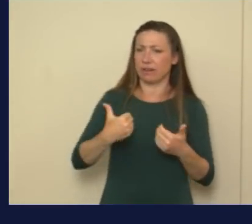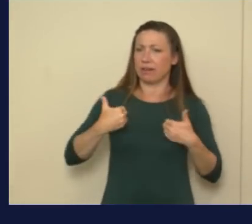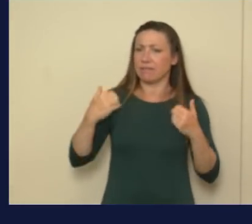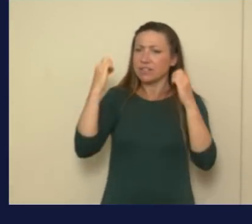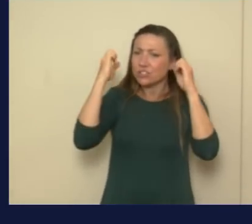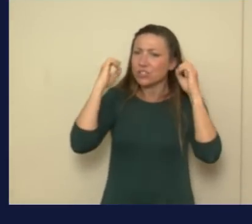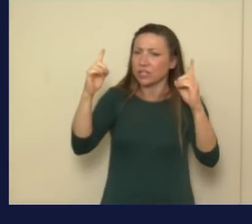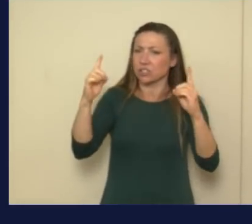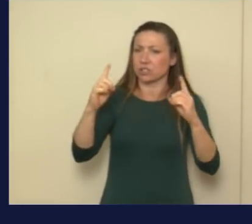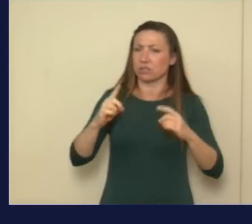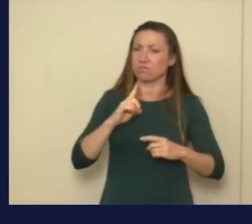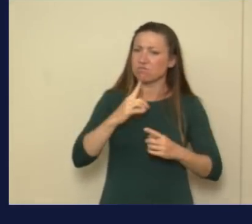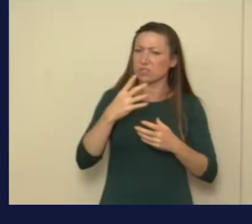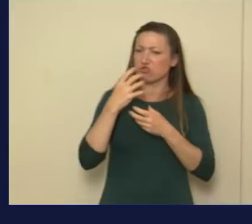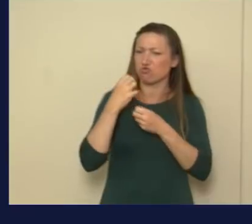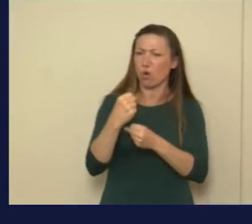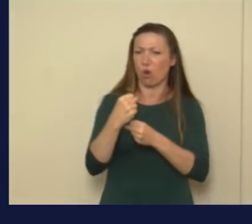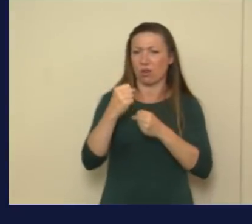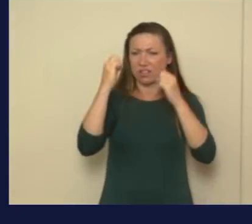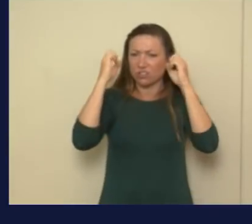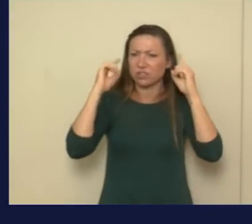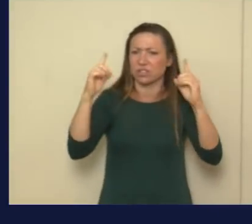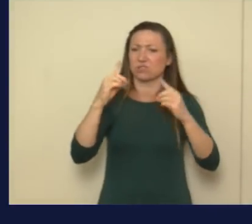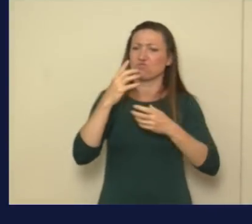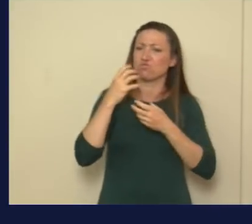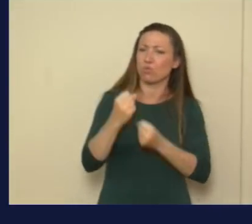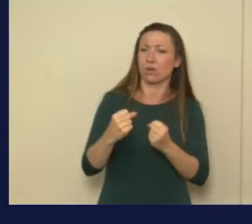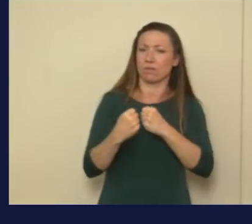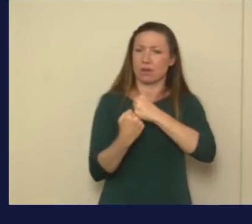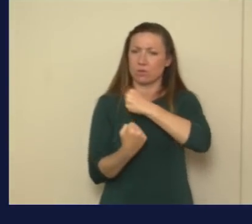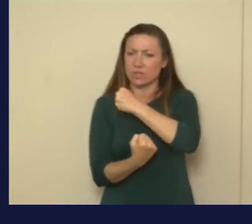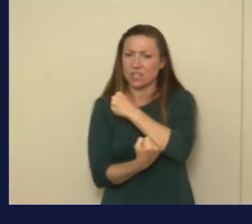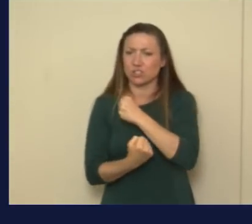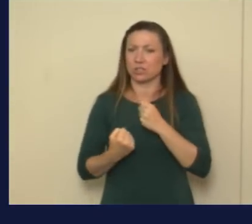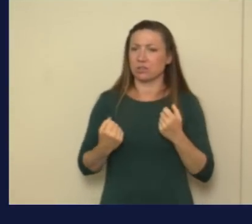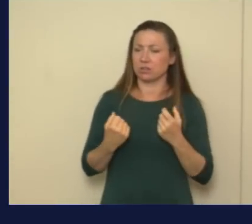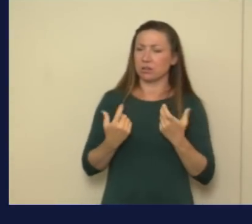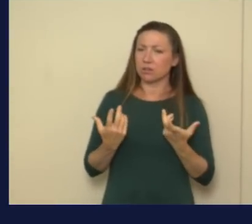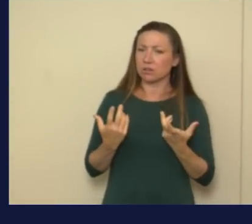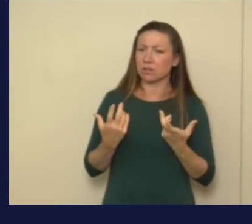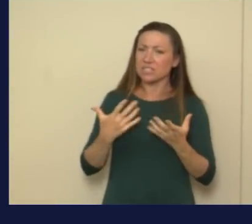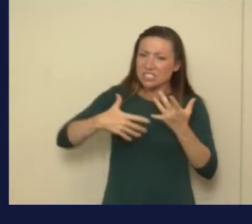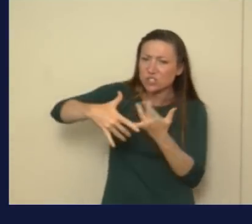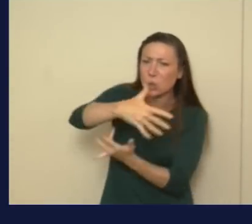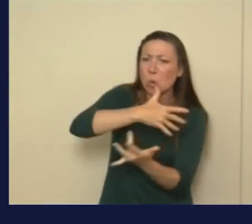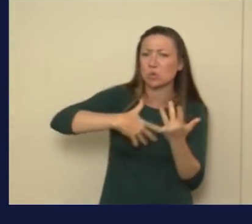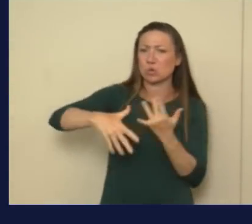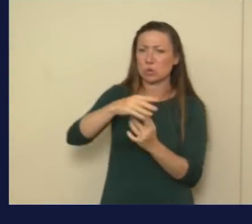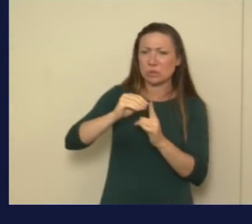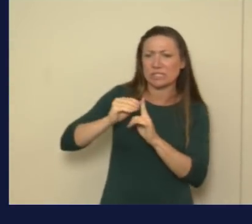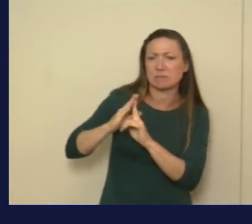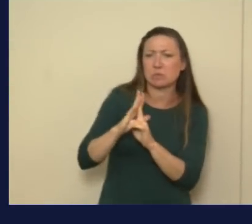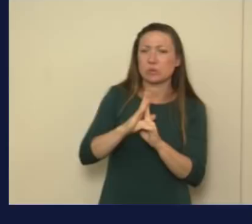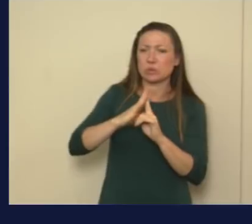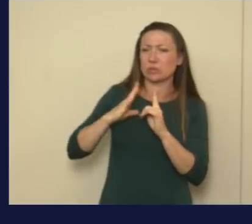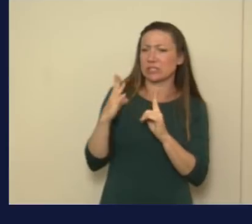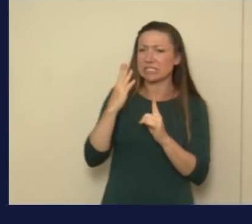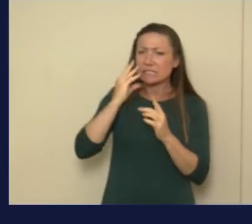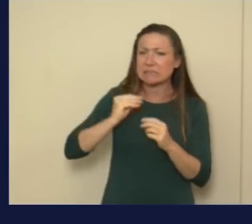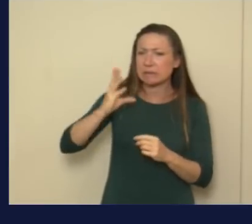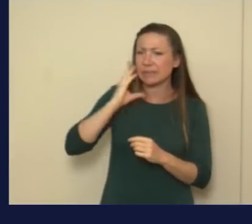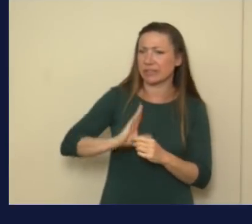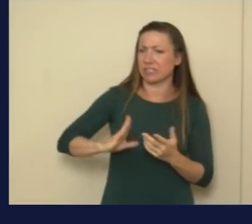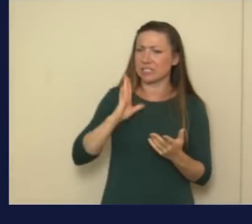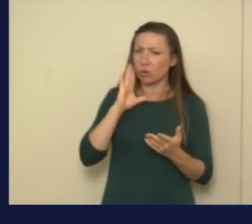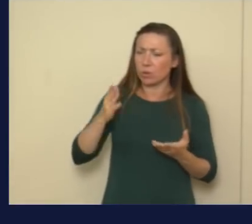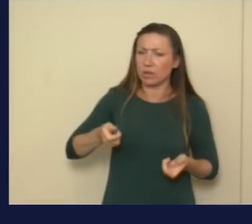of social experiences that they're not garnering because of this pandemic. If we don't get this right, it basically says